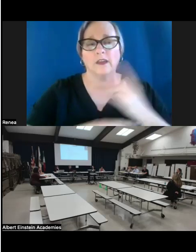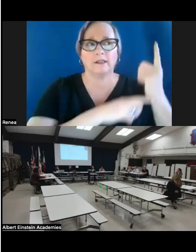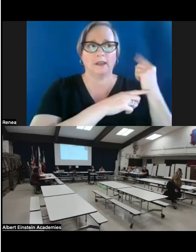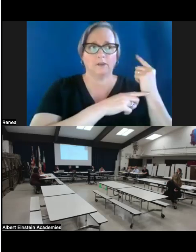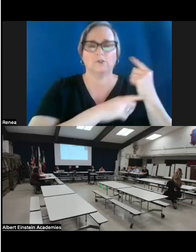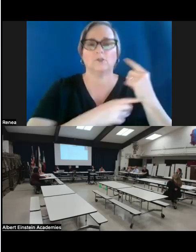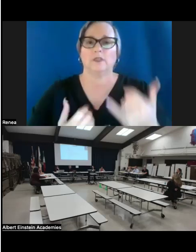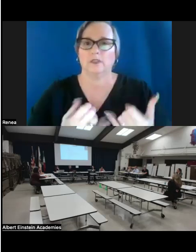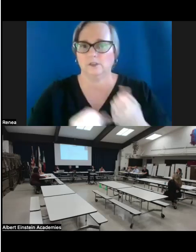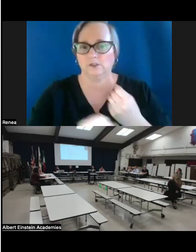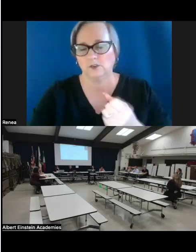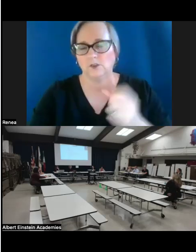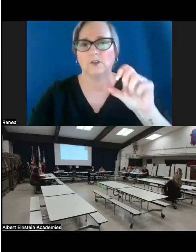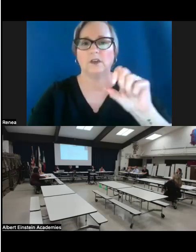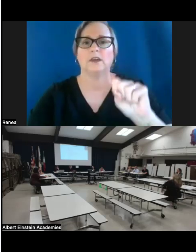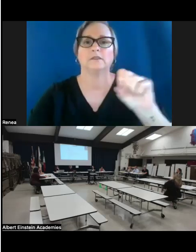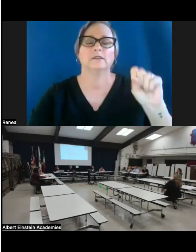to have us move forward.